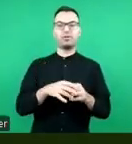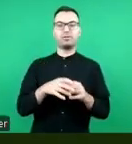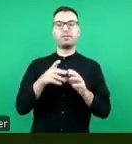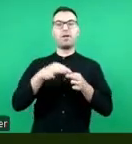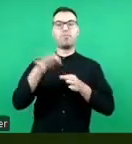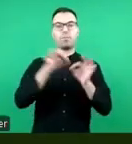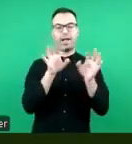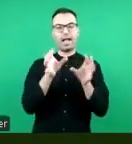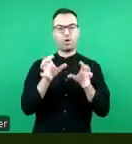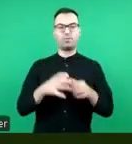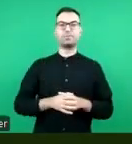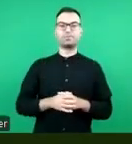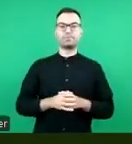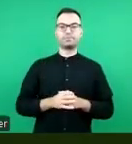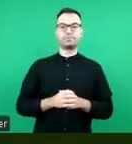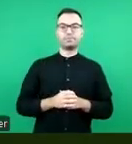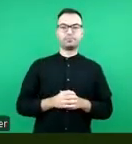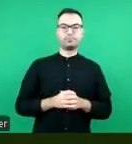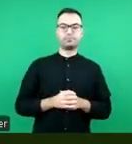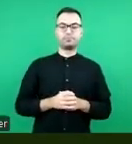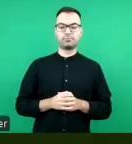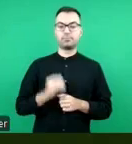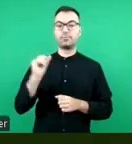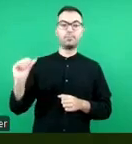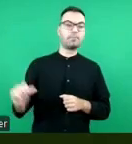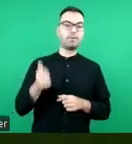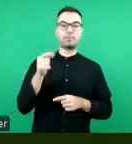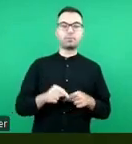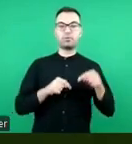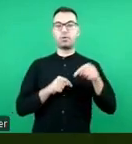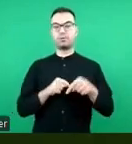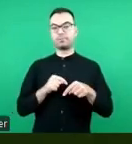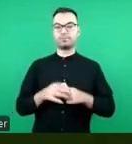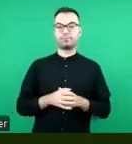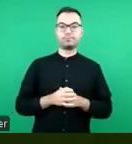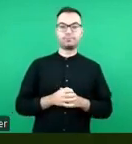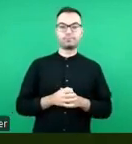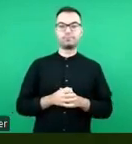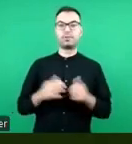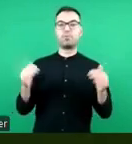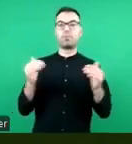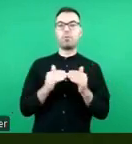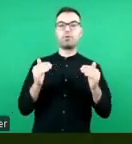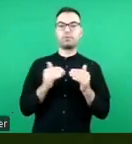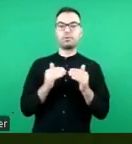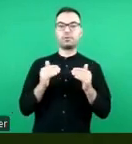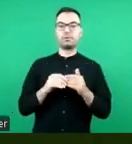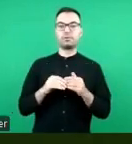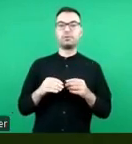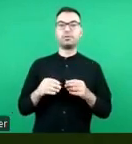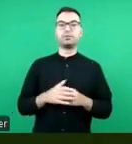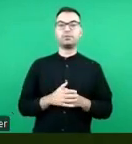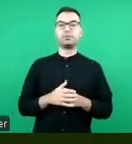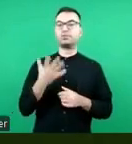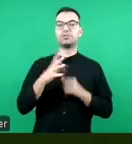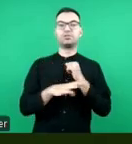telemetry. And then in the first step, we actually compared the roost tree, where we found